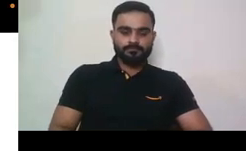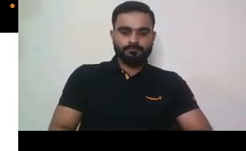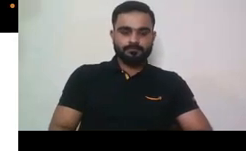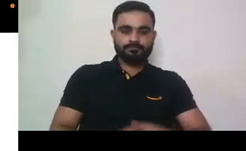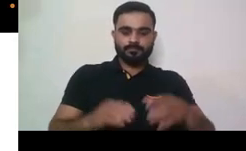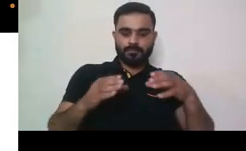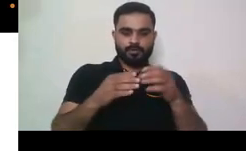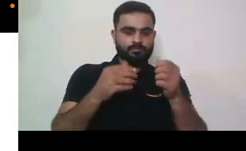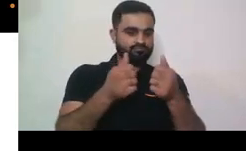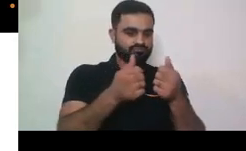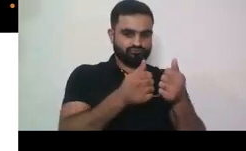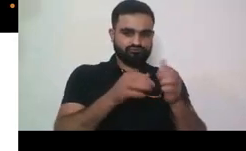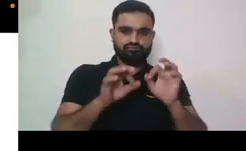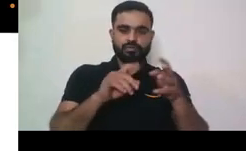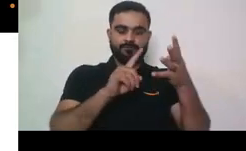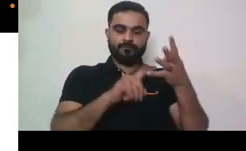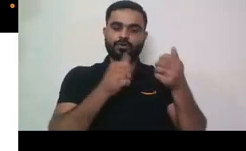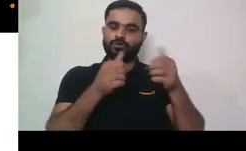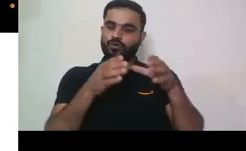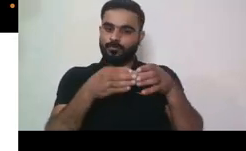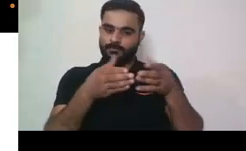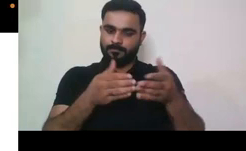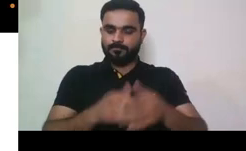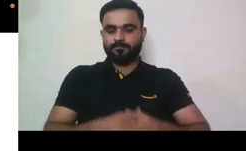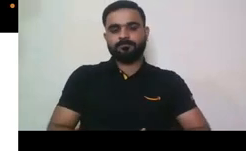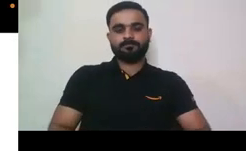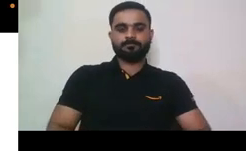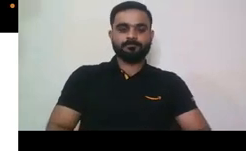Group. Okay, great. Fourth one is group.